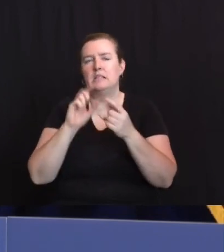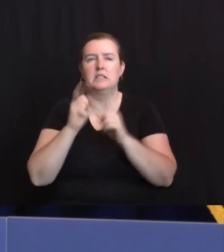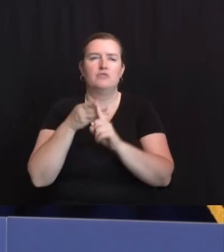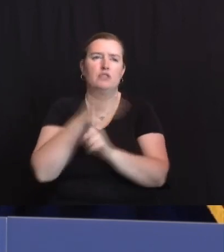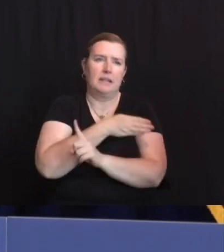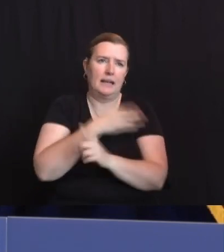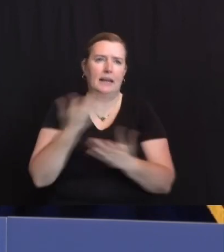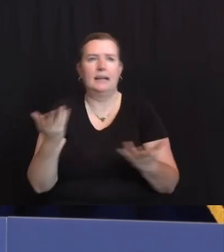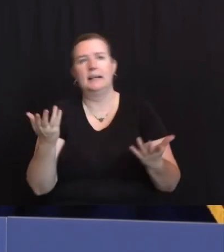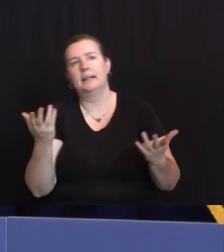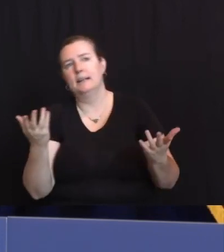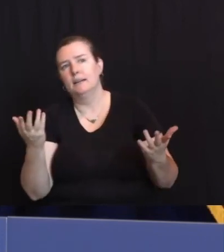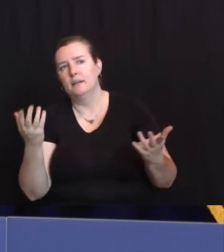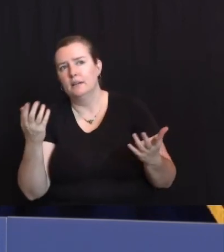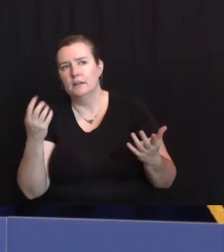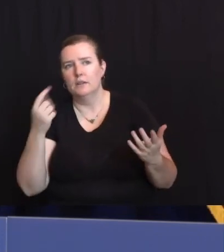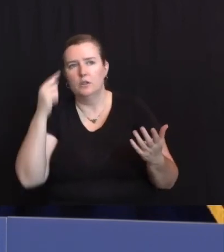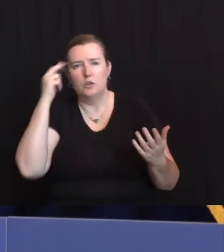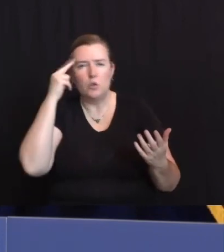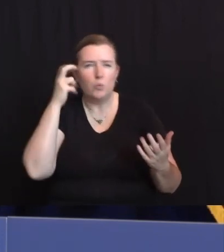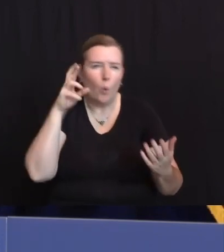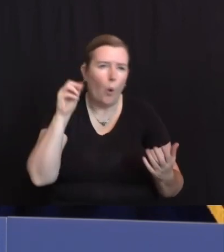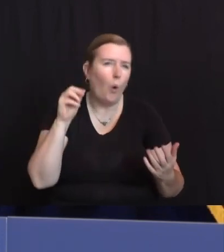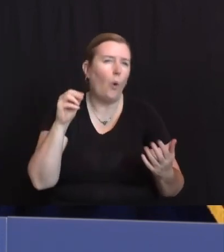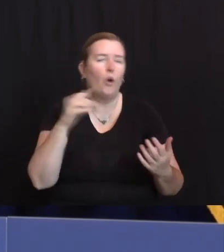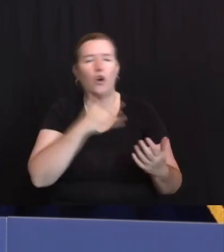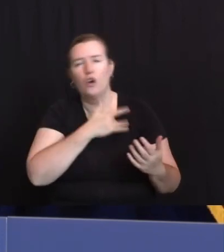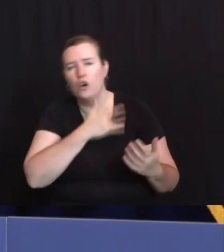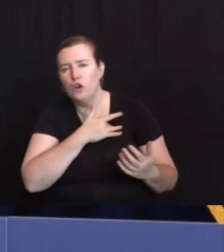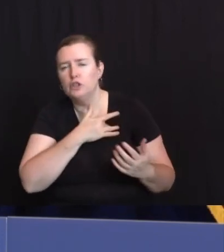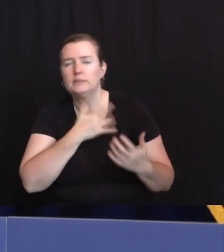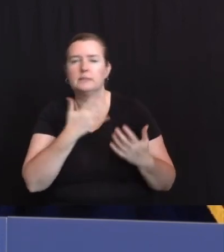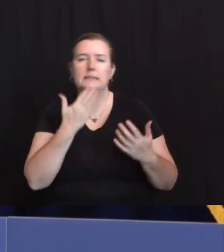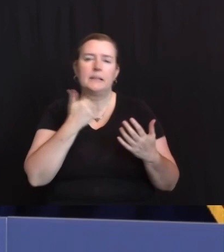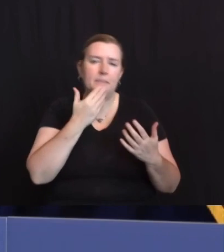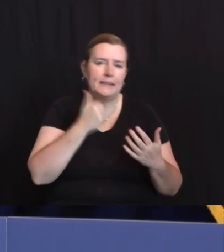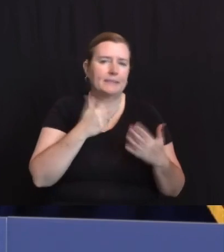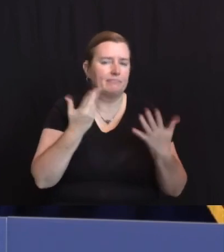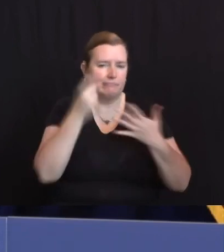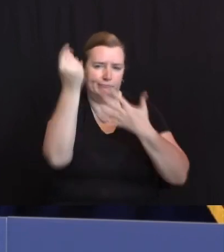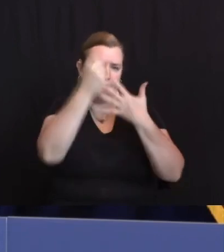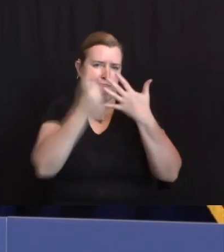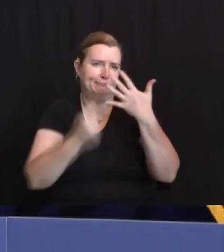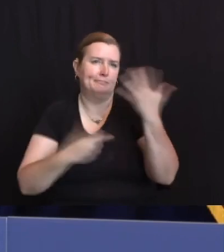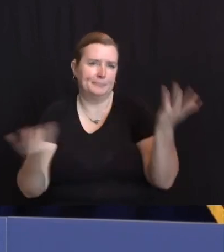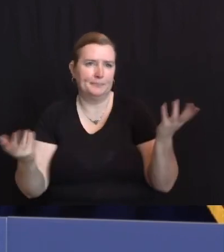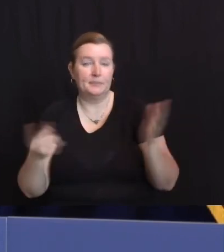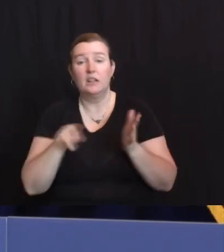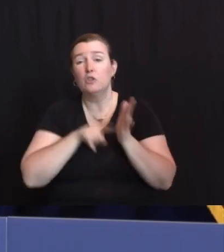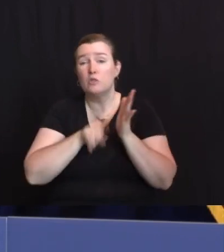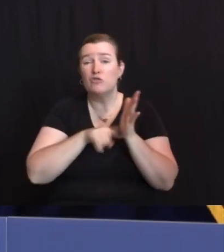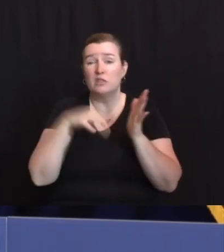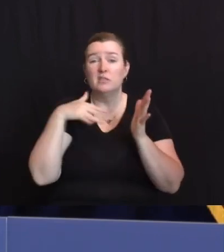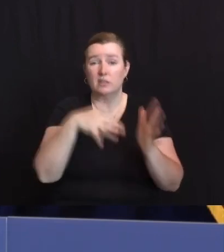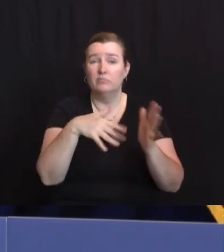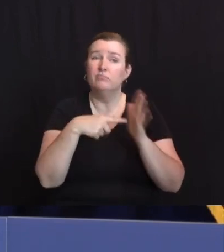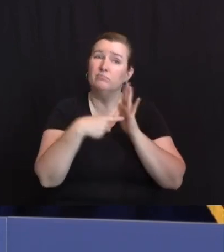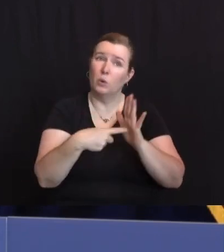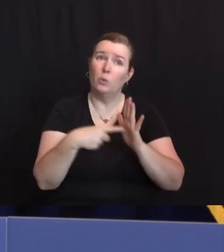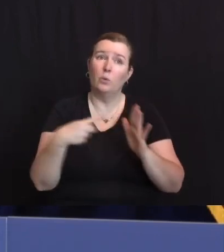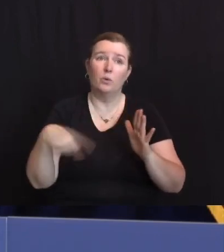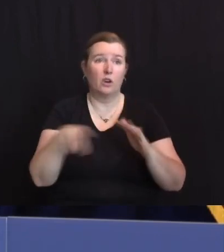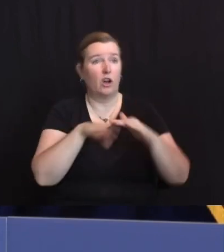developmental conditions, and some cardiovascular issues. This study demonstrates that those under 21 are